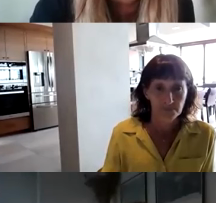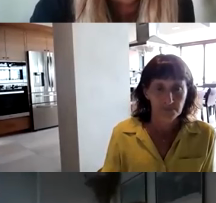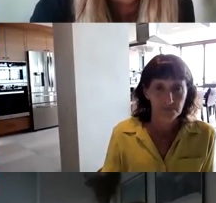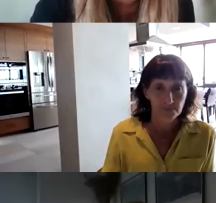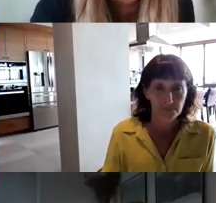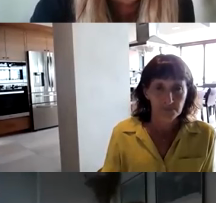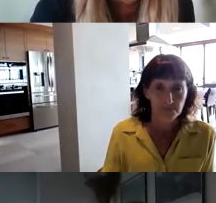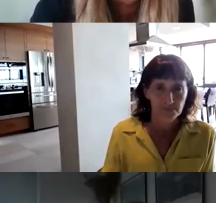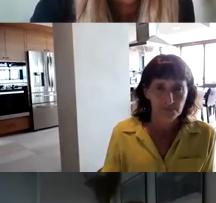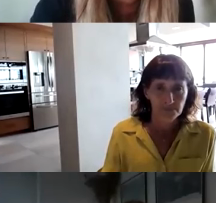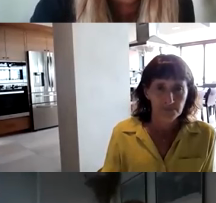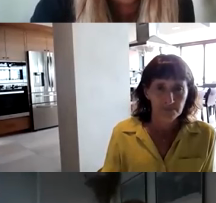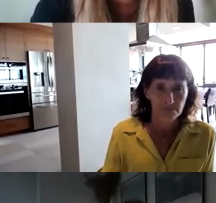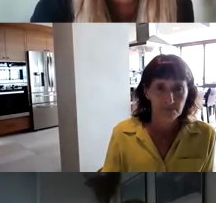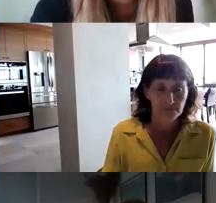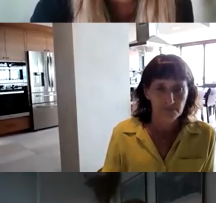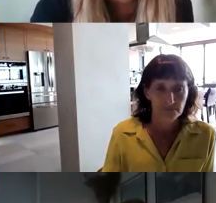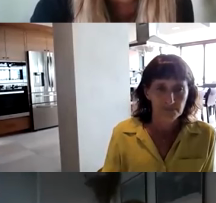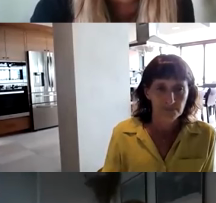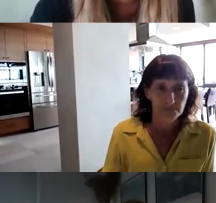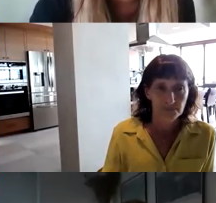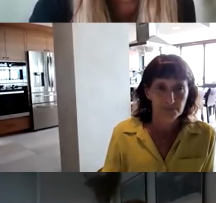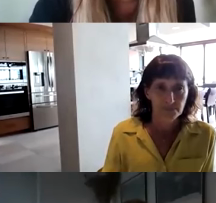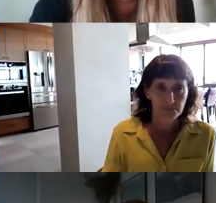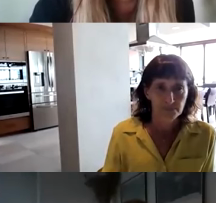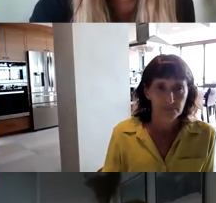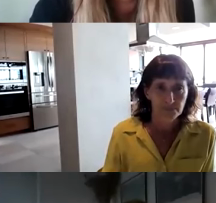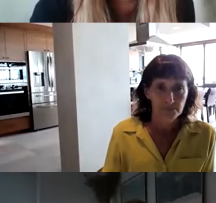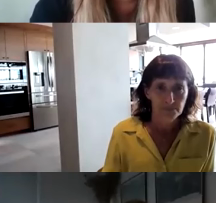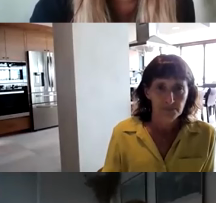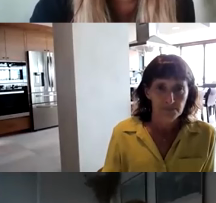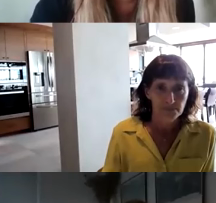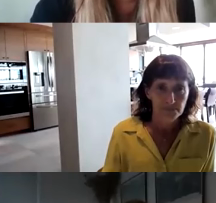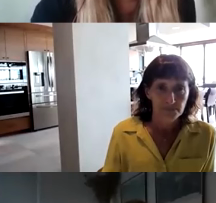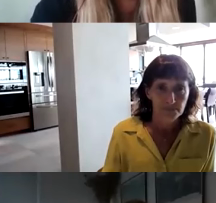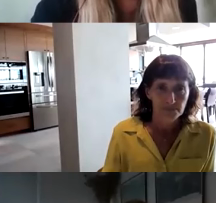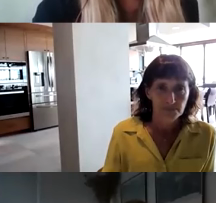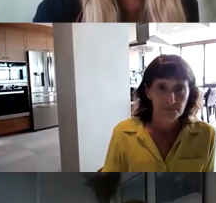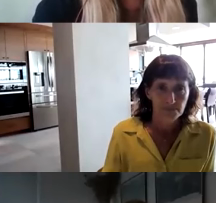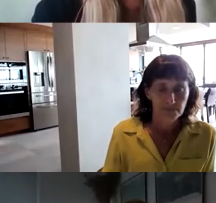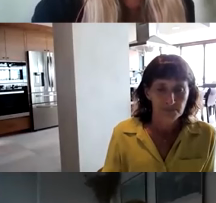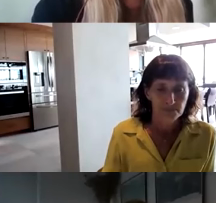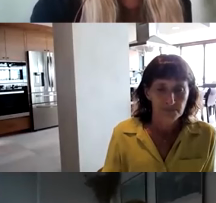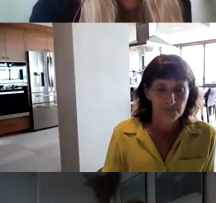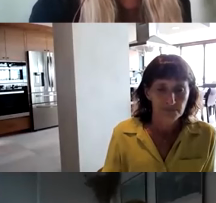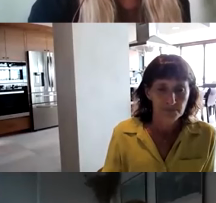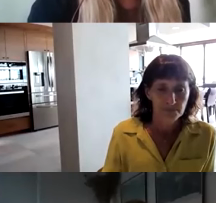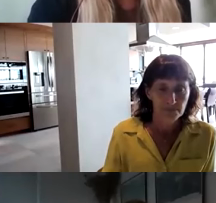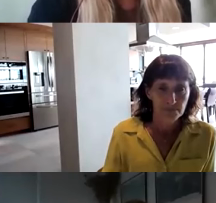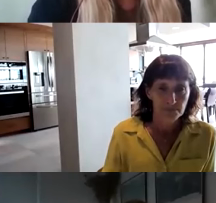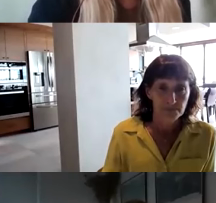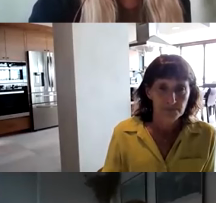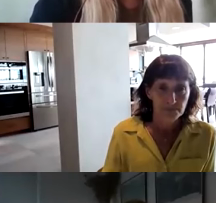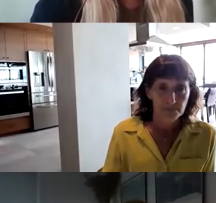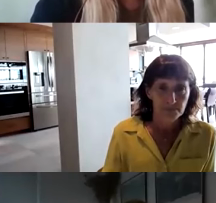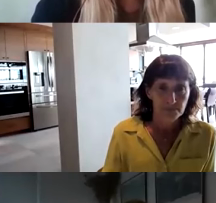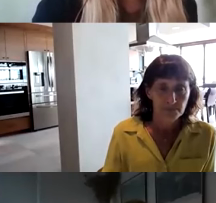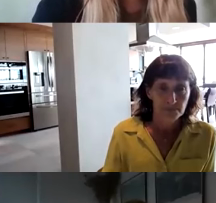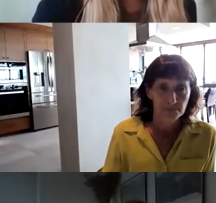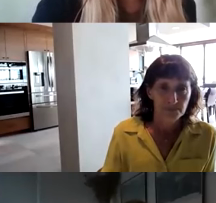believe that poll will be coming up in a moment. And this question is, which of these topics would you like to see discussed